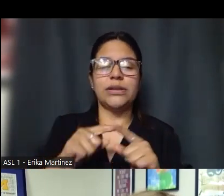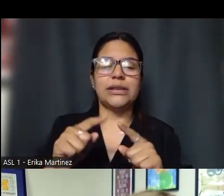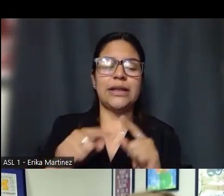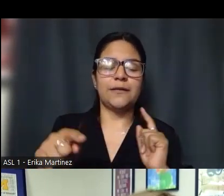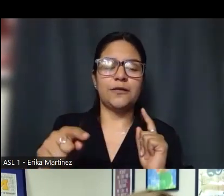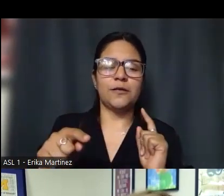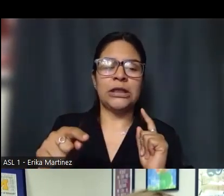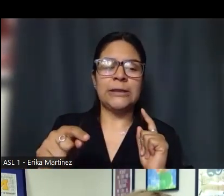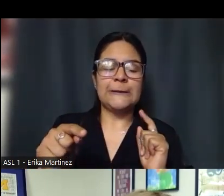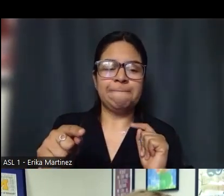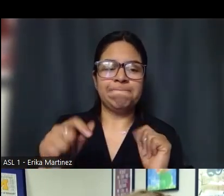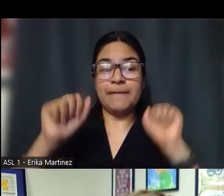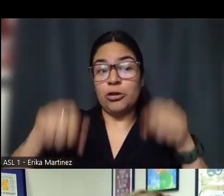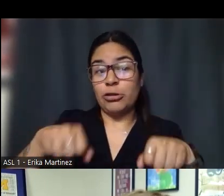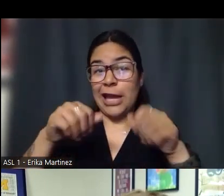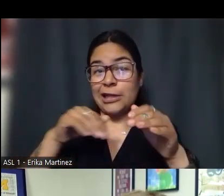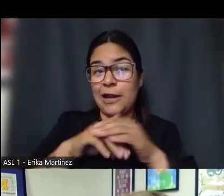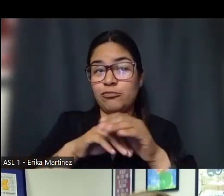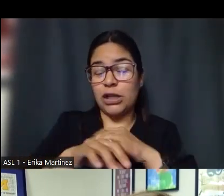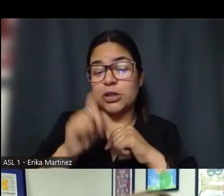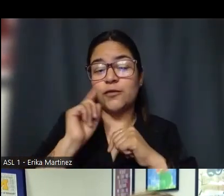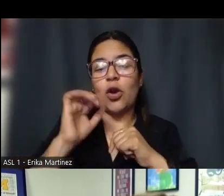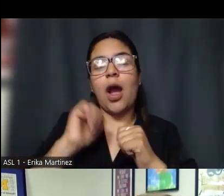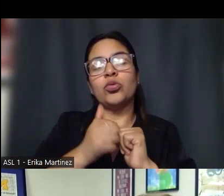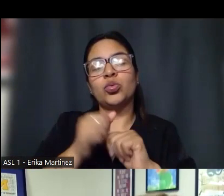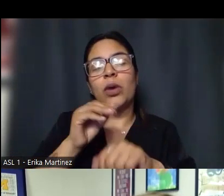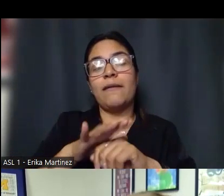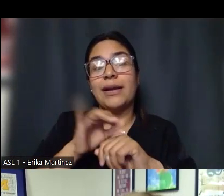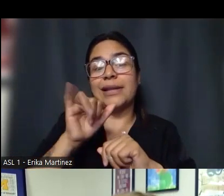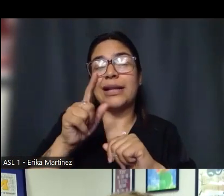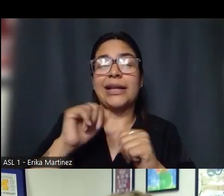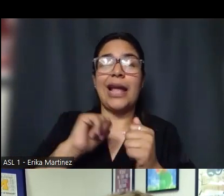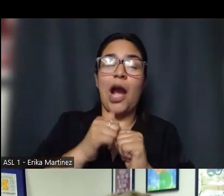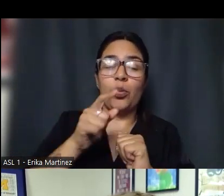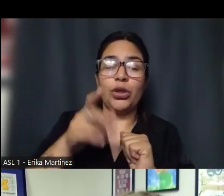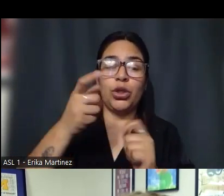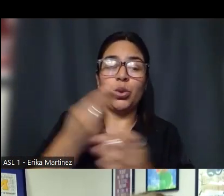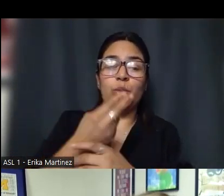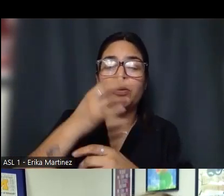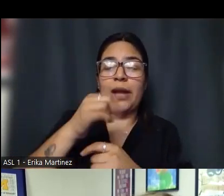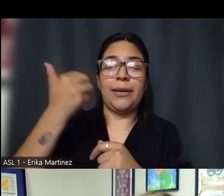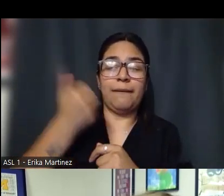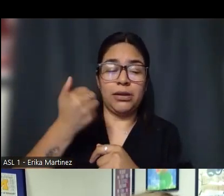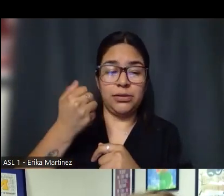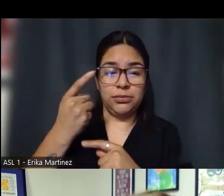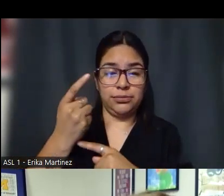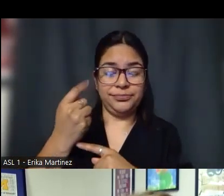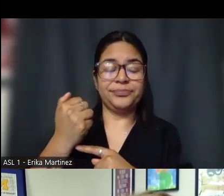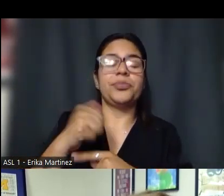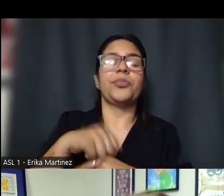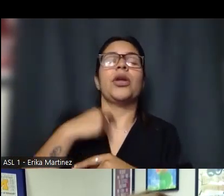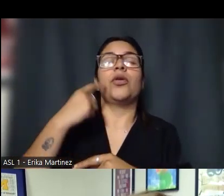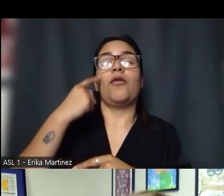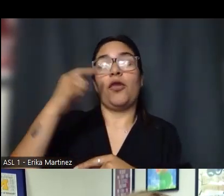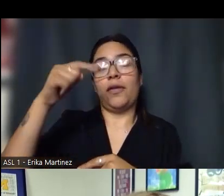help guide us in making recommendations for how to use the funding. So for this purpose, we use